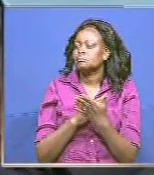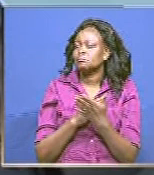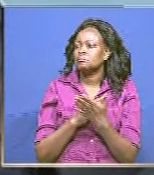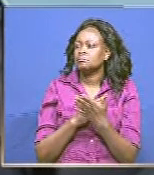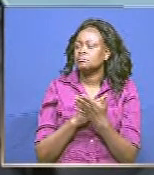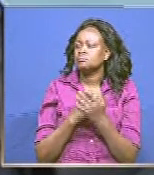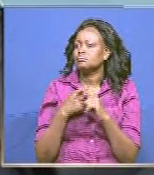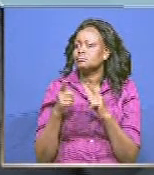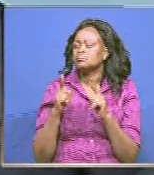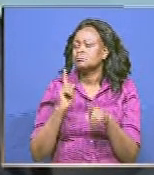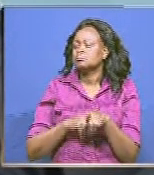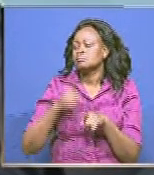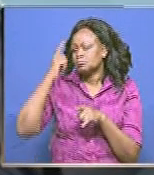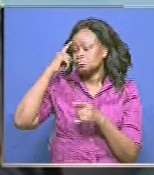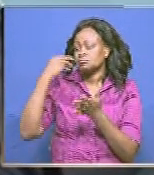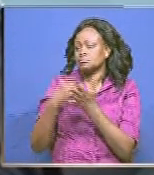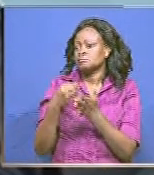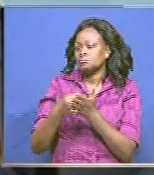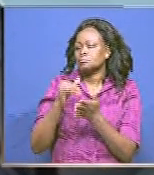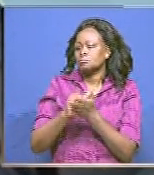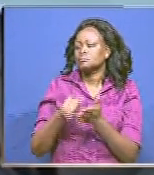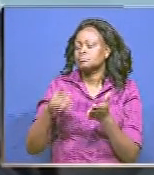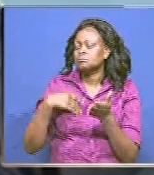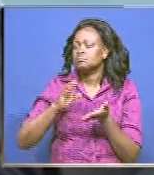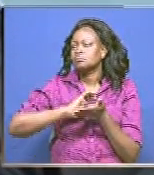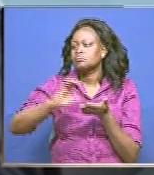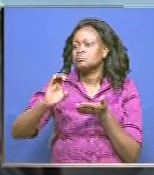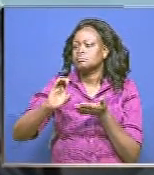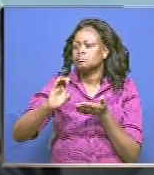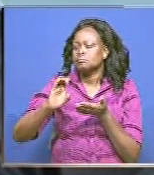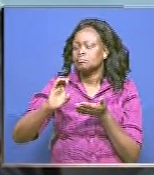But looking at the funds that we are allocated,